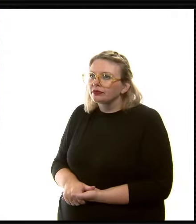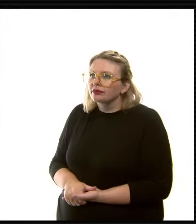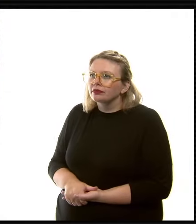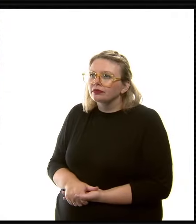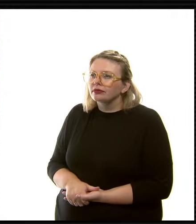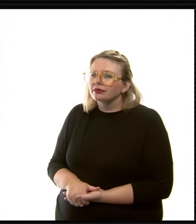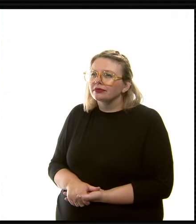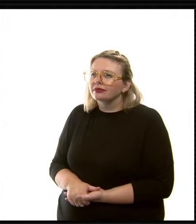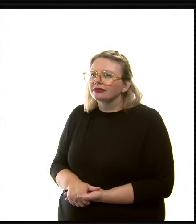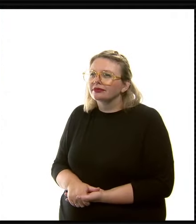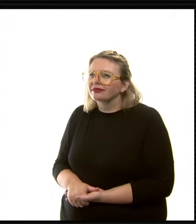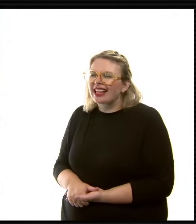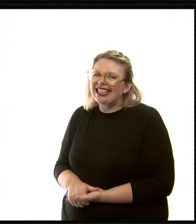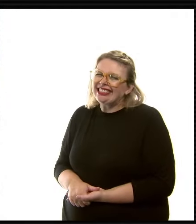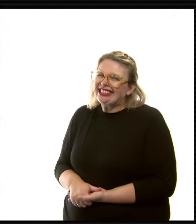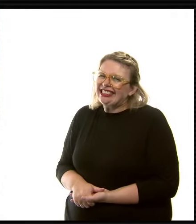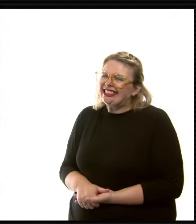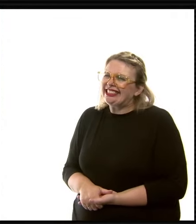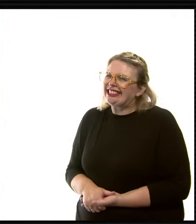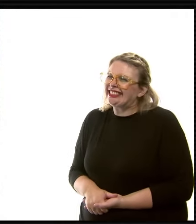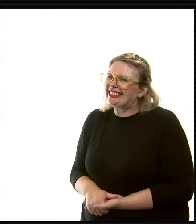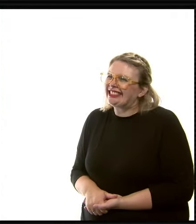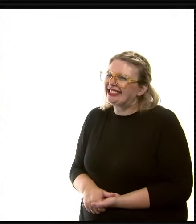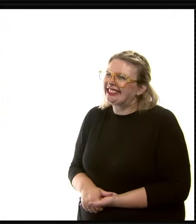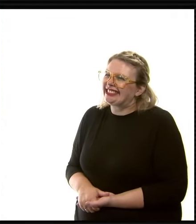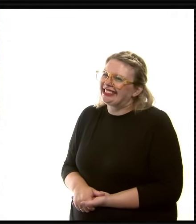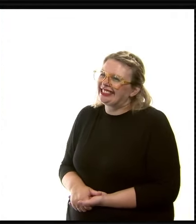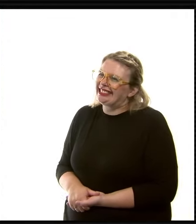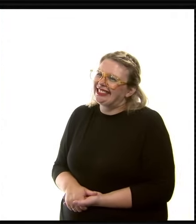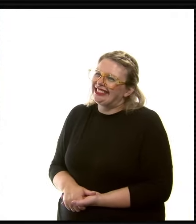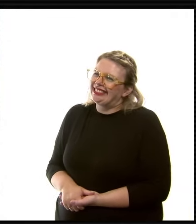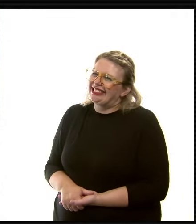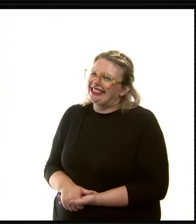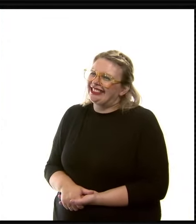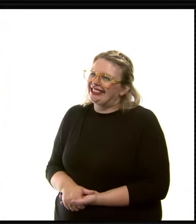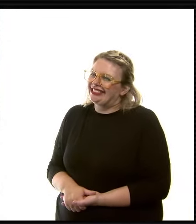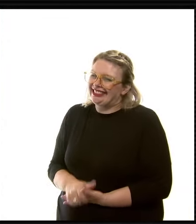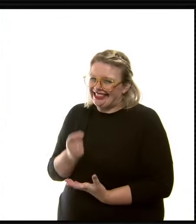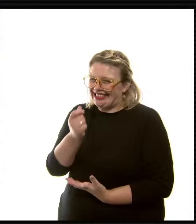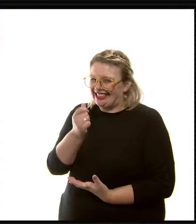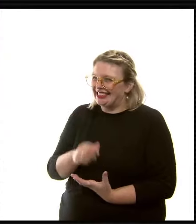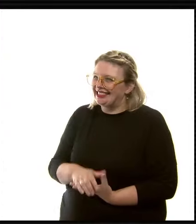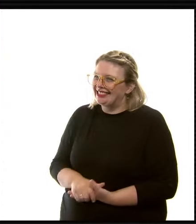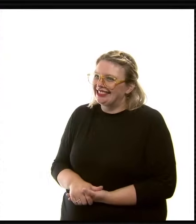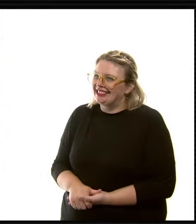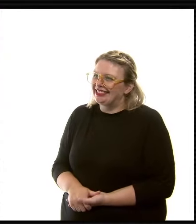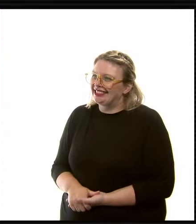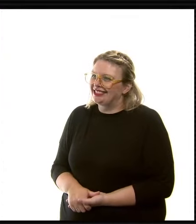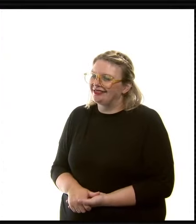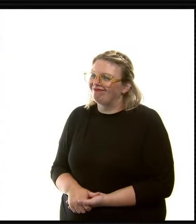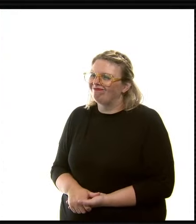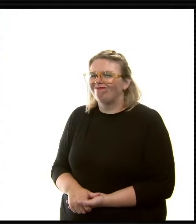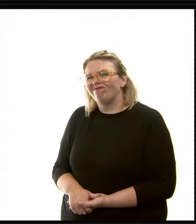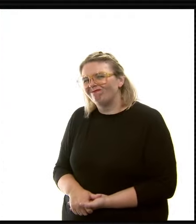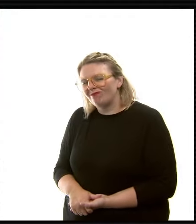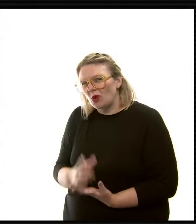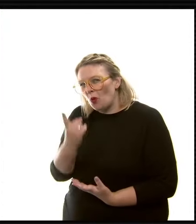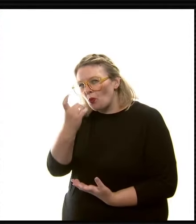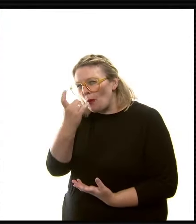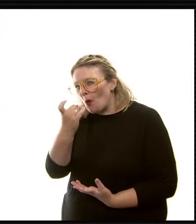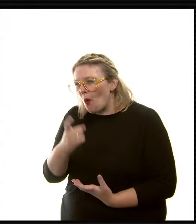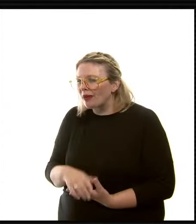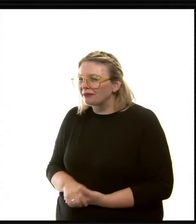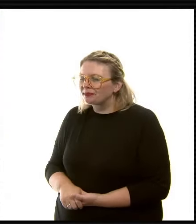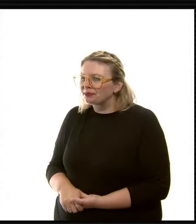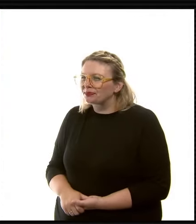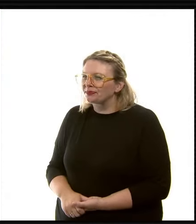it. Okay. Well, that was very close. You almost hit the loop that time. One more time, Vic. One more